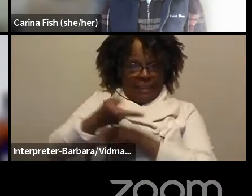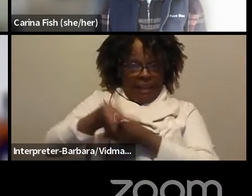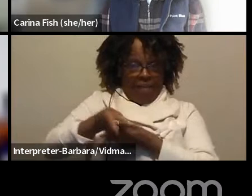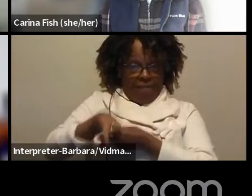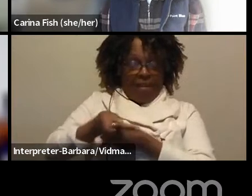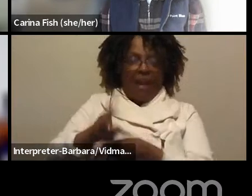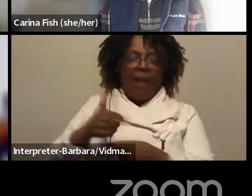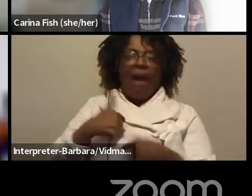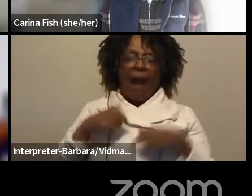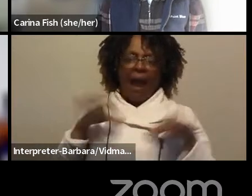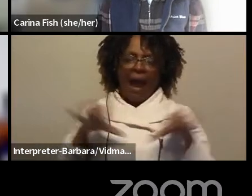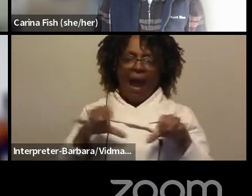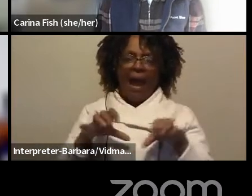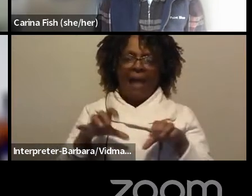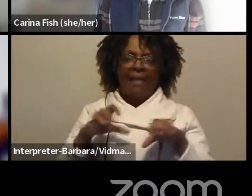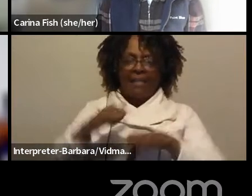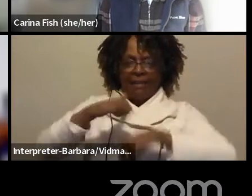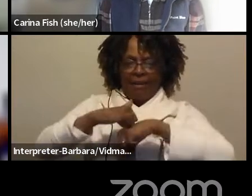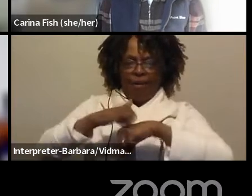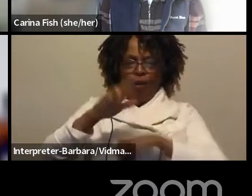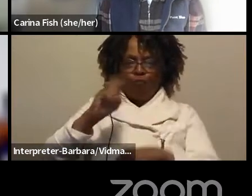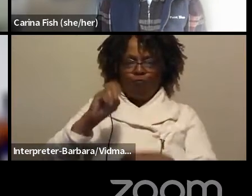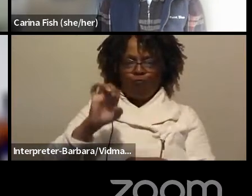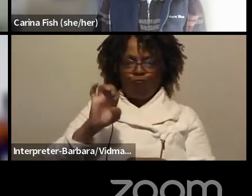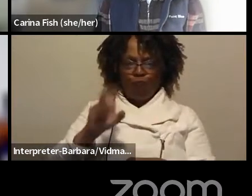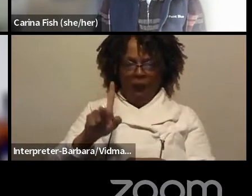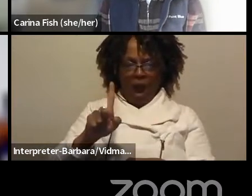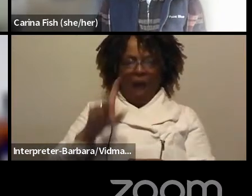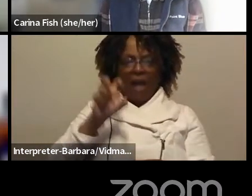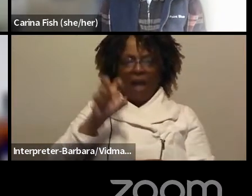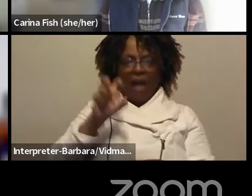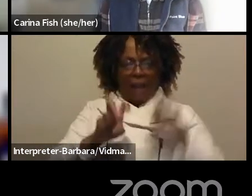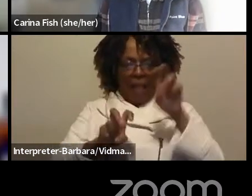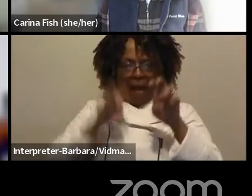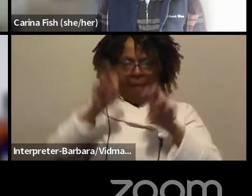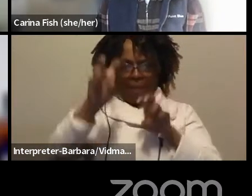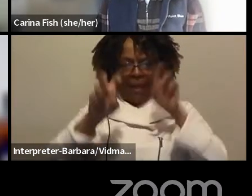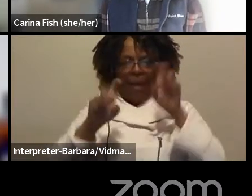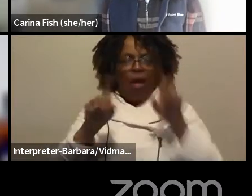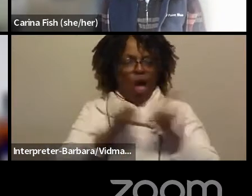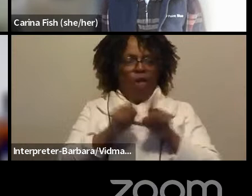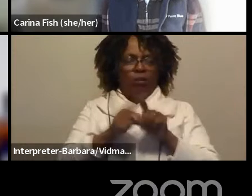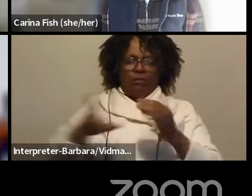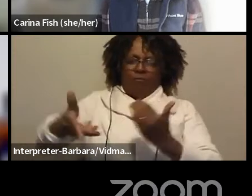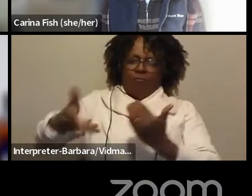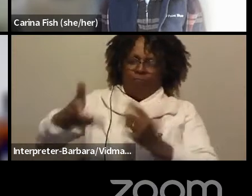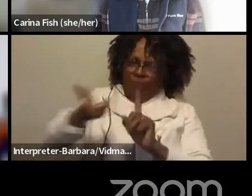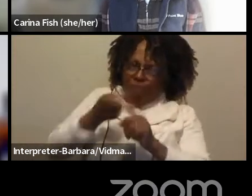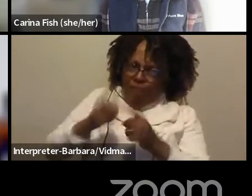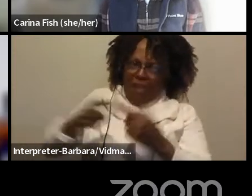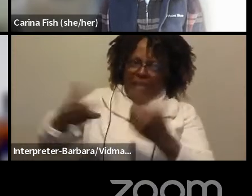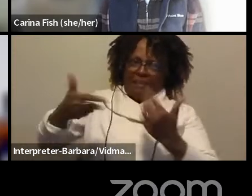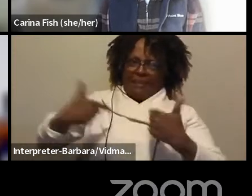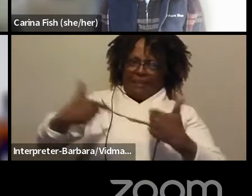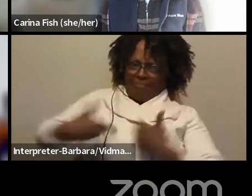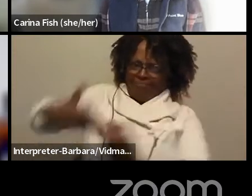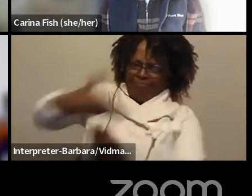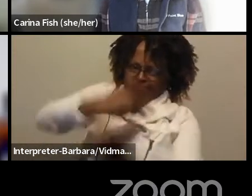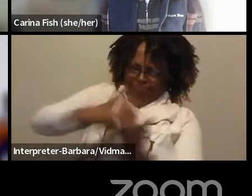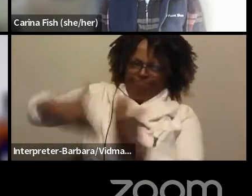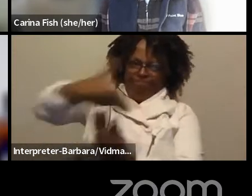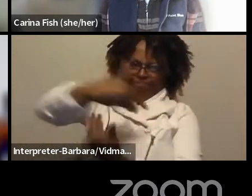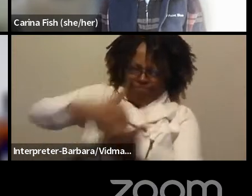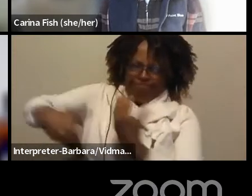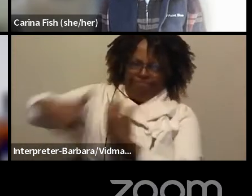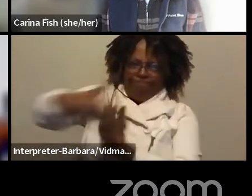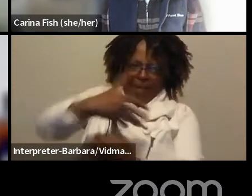depression, and I still do it in grad school. And I also hang out with my friends a ton. And I feel like maybe the friend thing only works